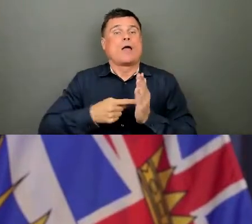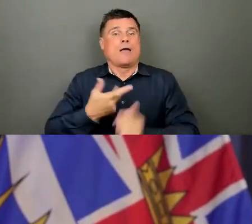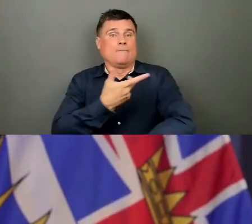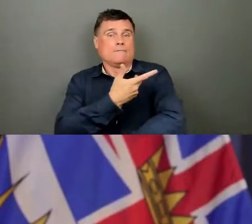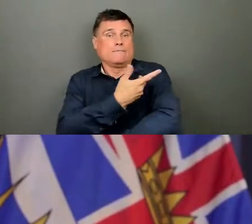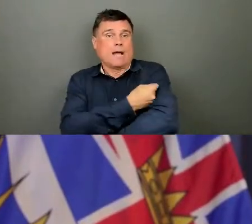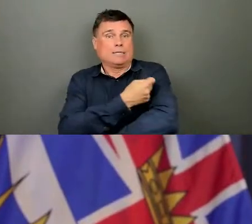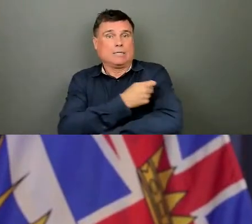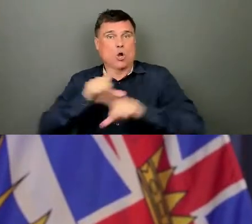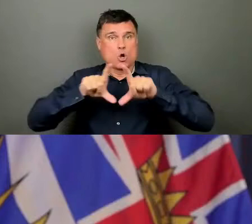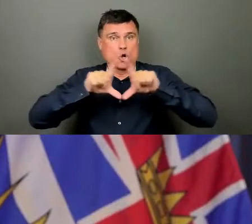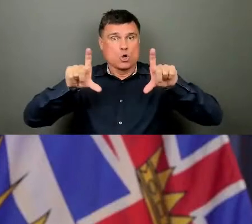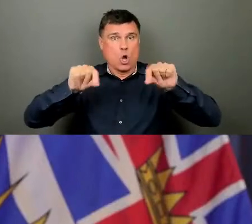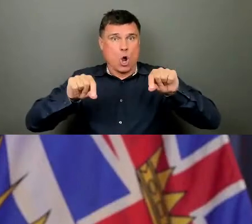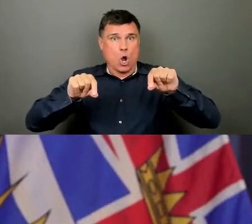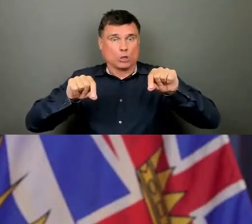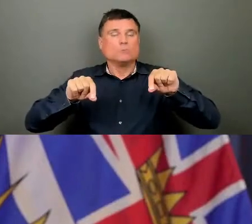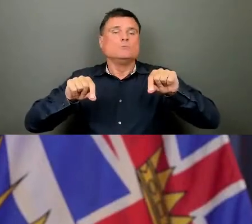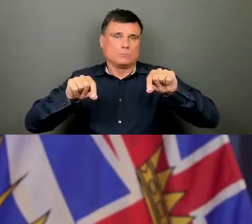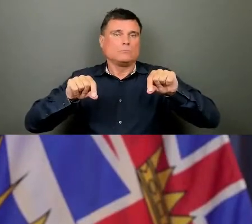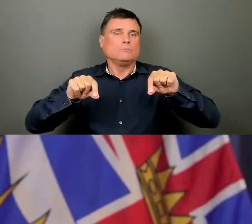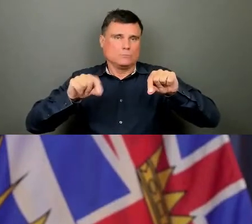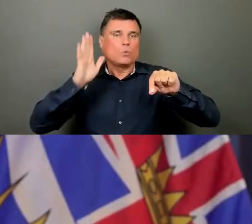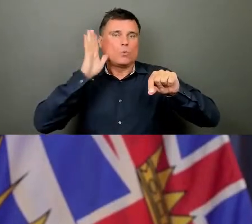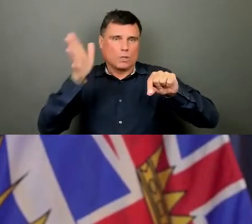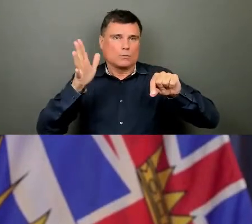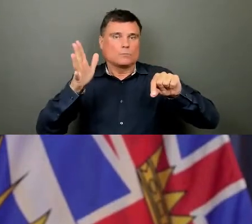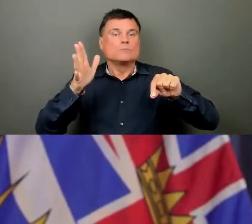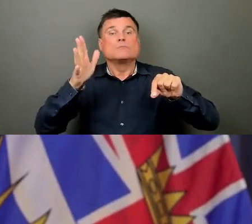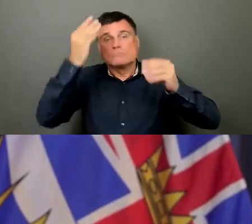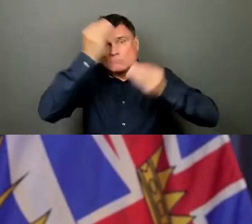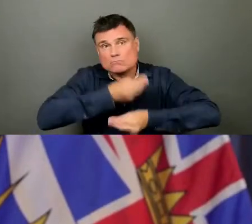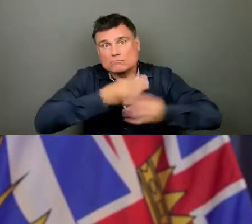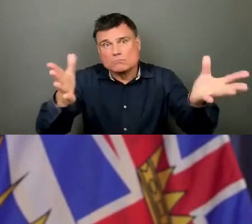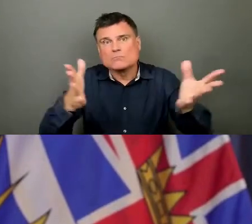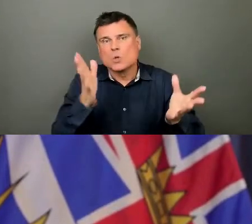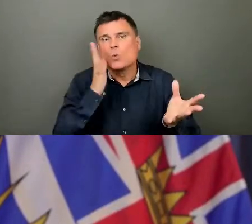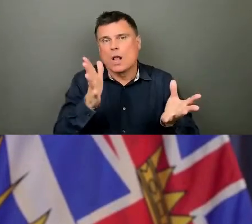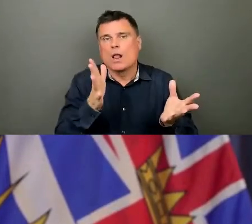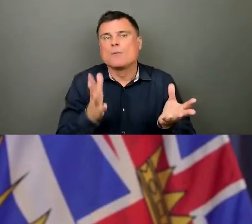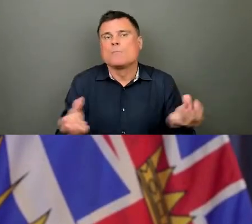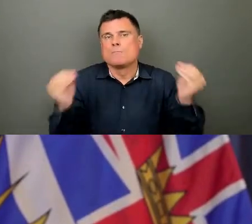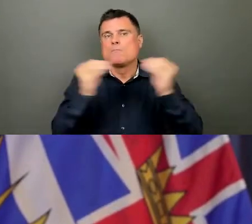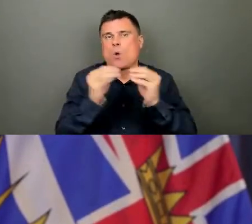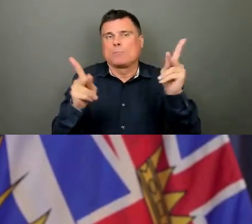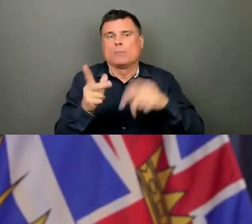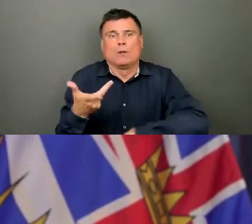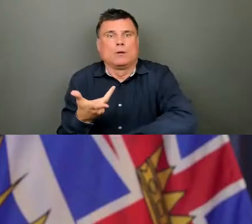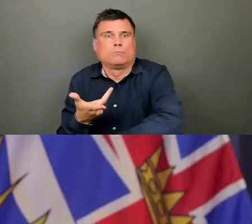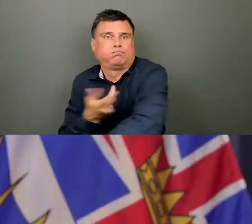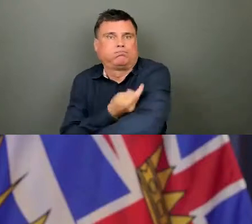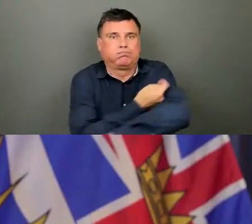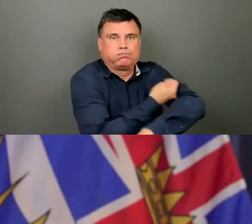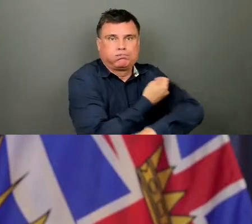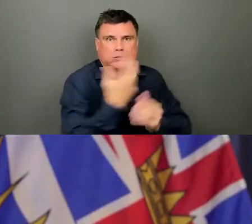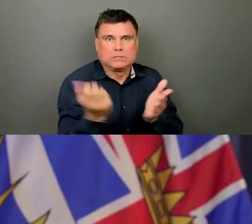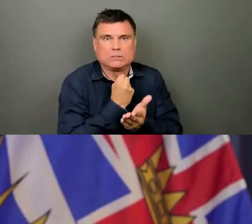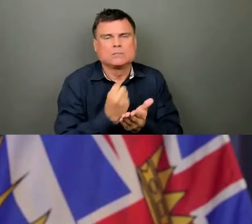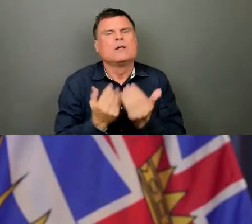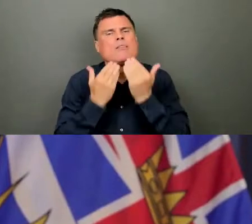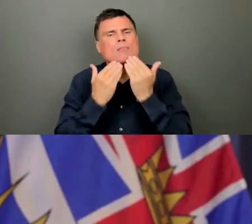13th, a significant uptake over the last week in immunization. I want to acknowledge groups who have really stepped up in the last